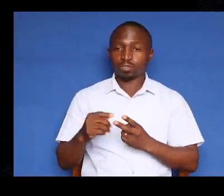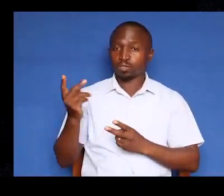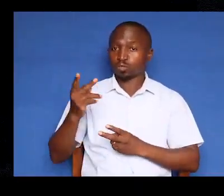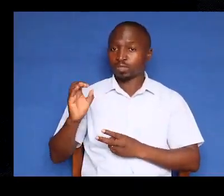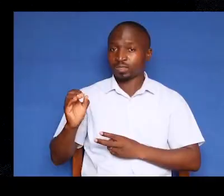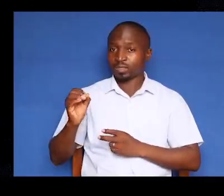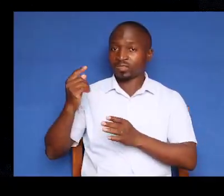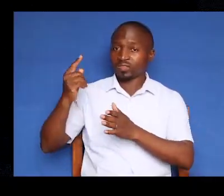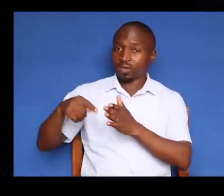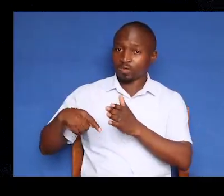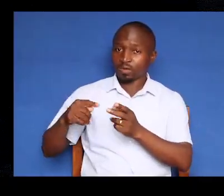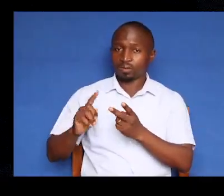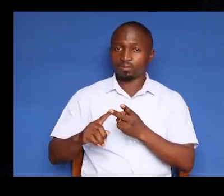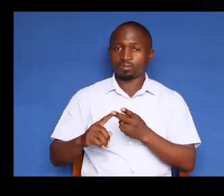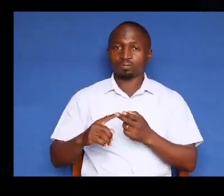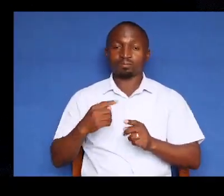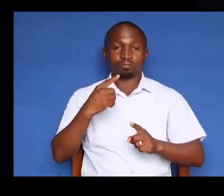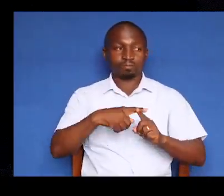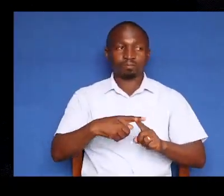20,000 times